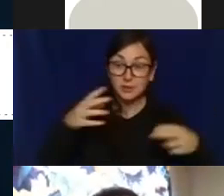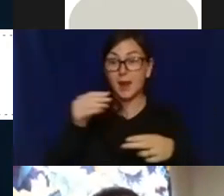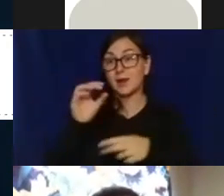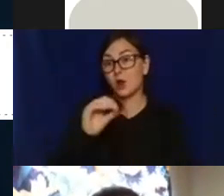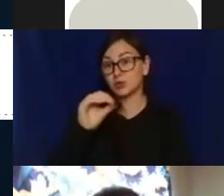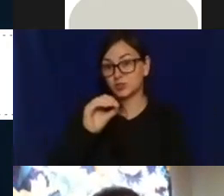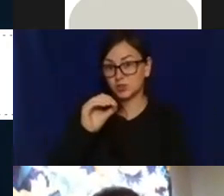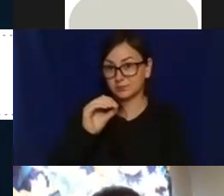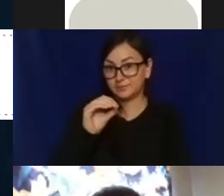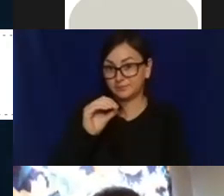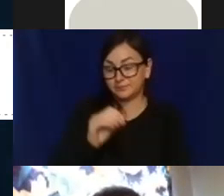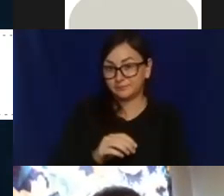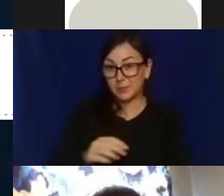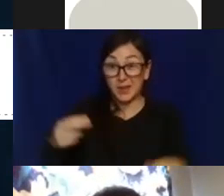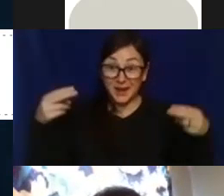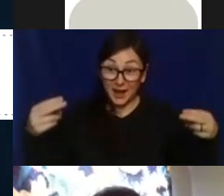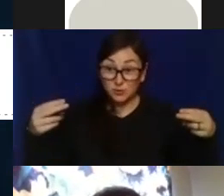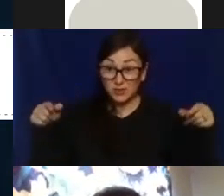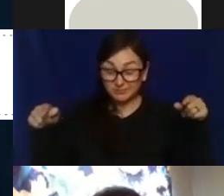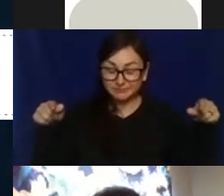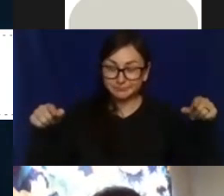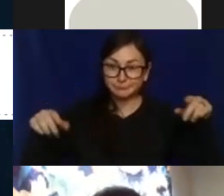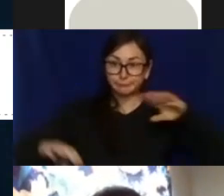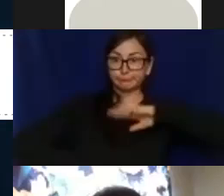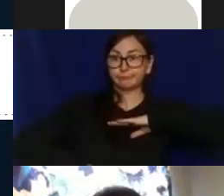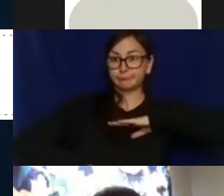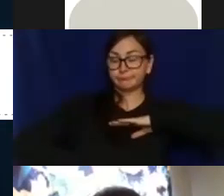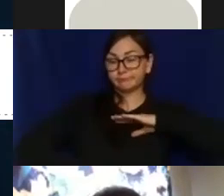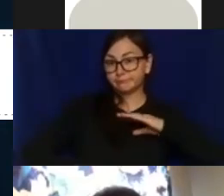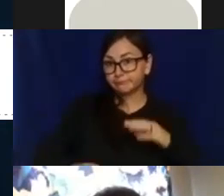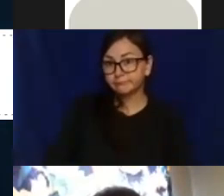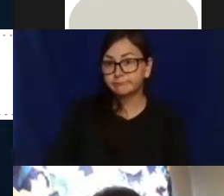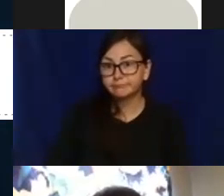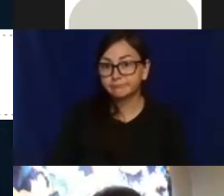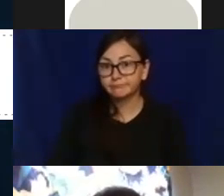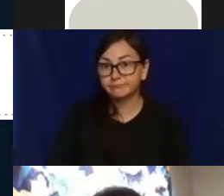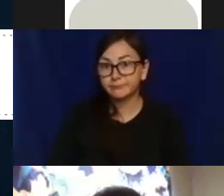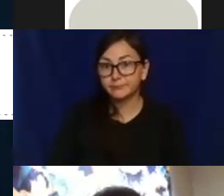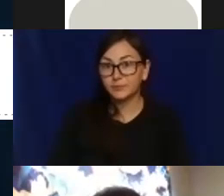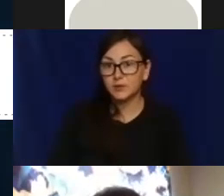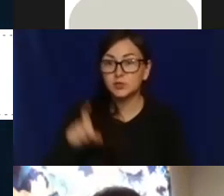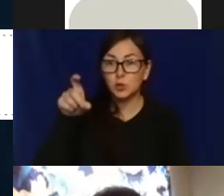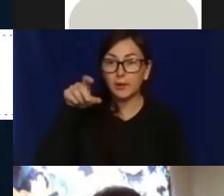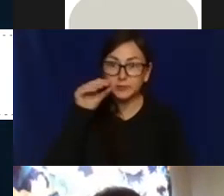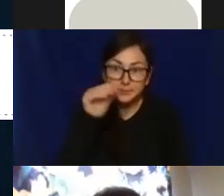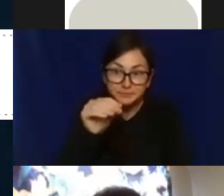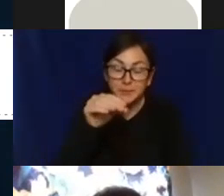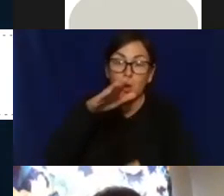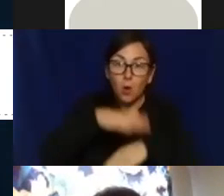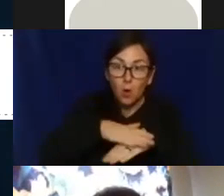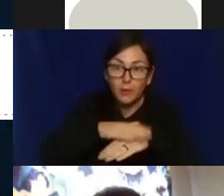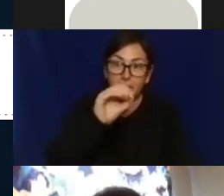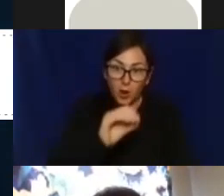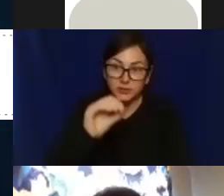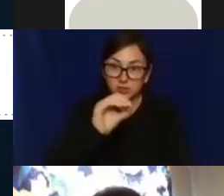can't put them on the hydrogen because it violates the Duet rule, so the only place left has to be on the